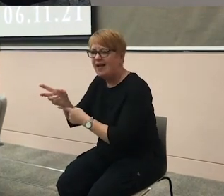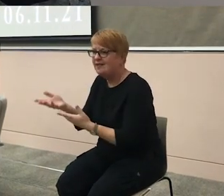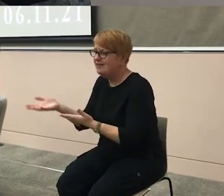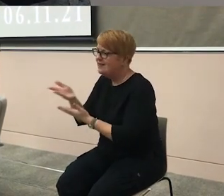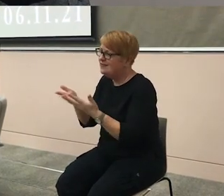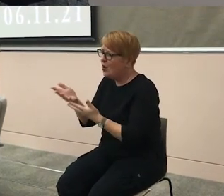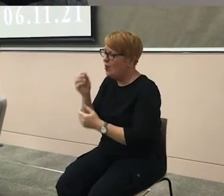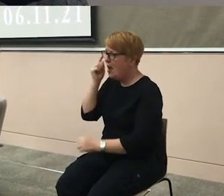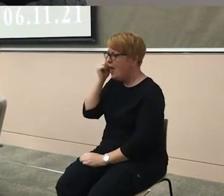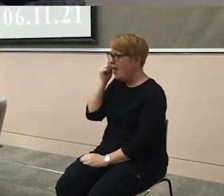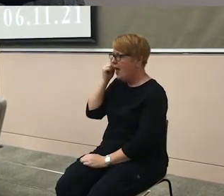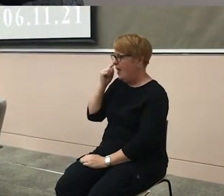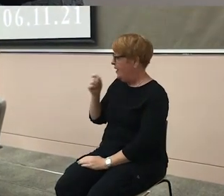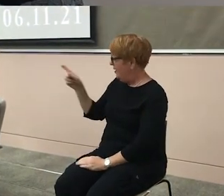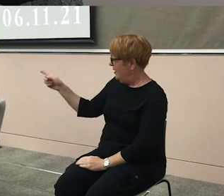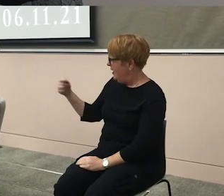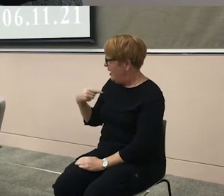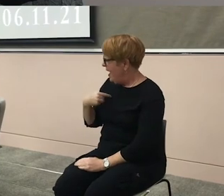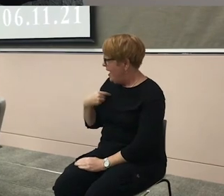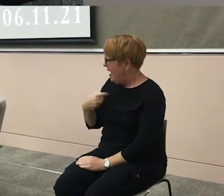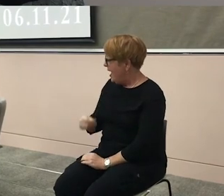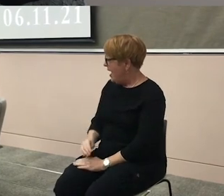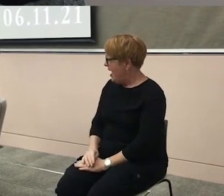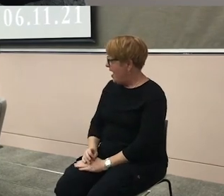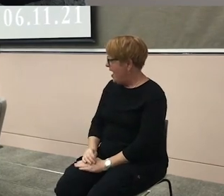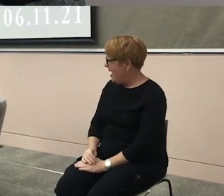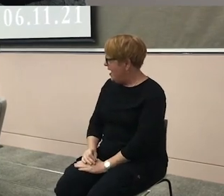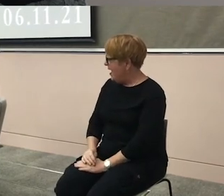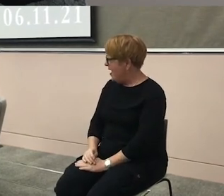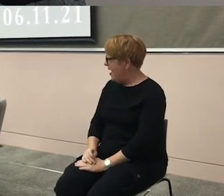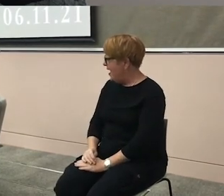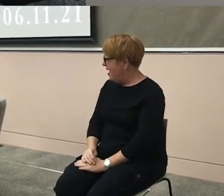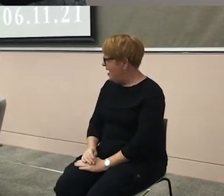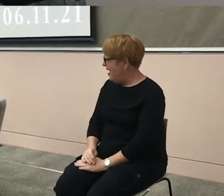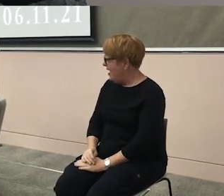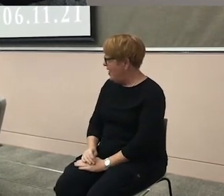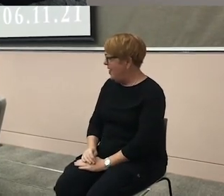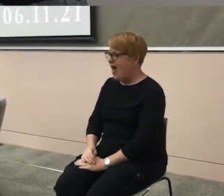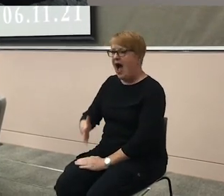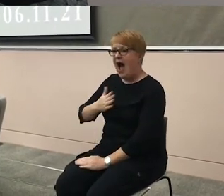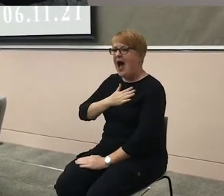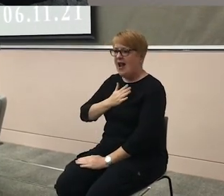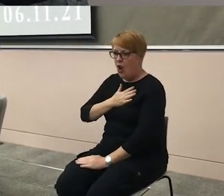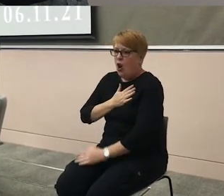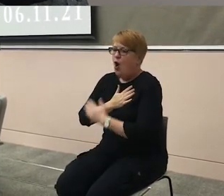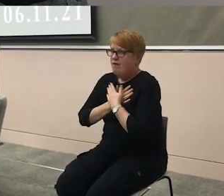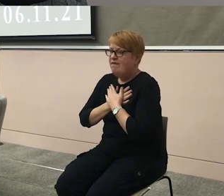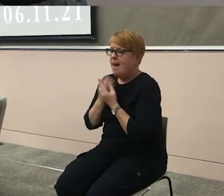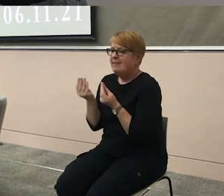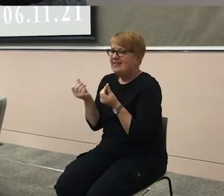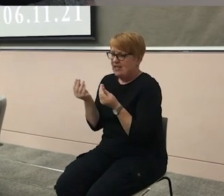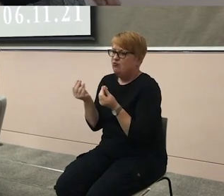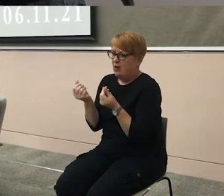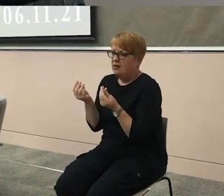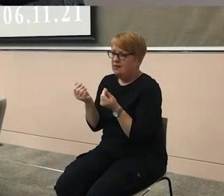I said, no, I'm like a person that's like, I like love materials and like Alina's sensibilities